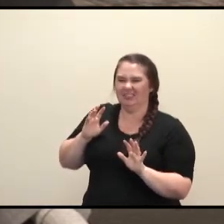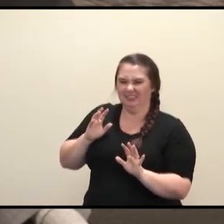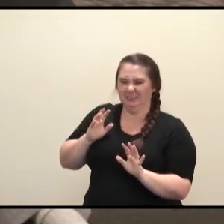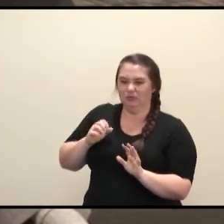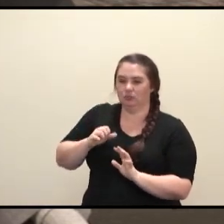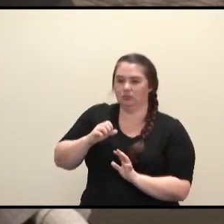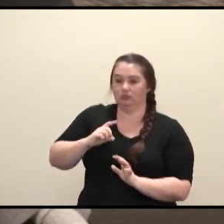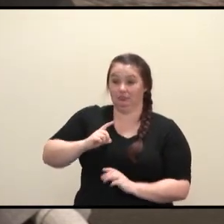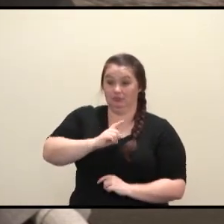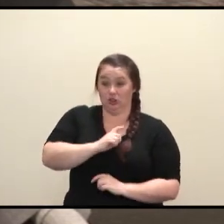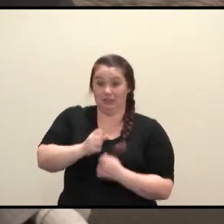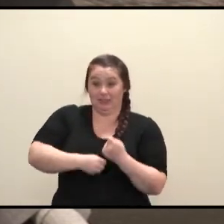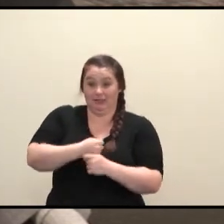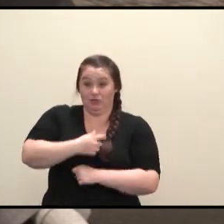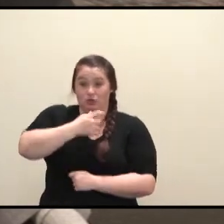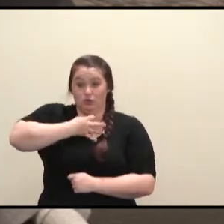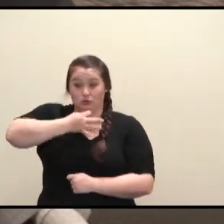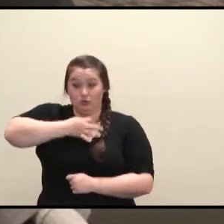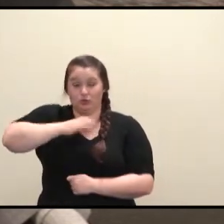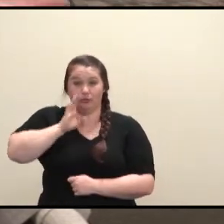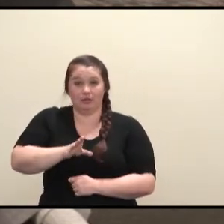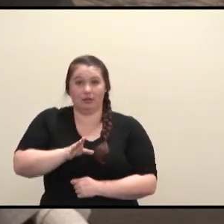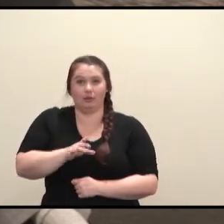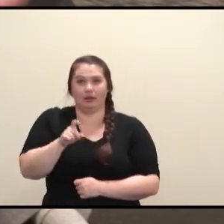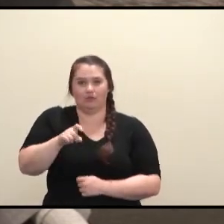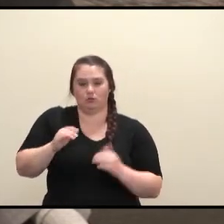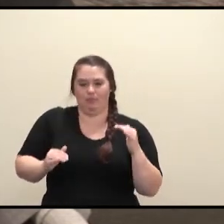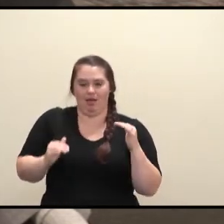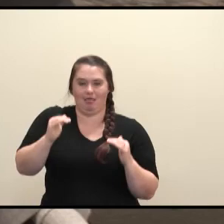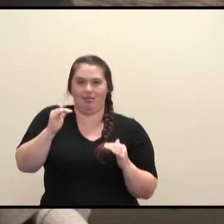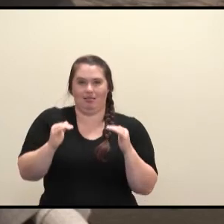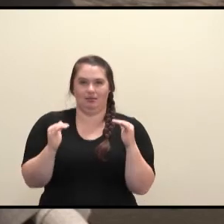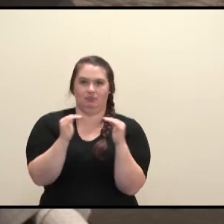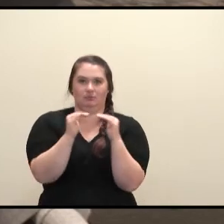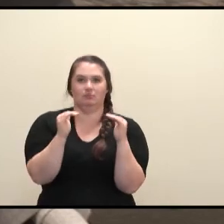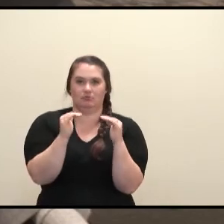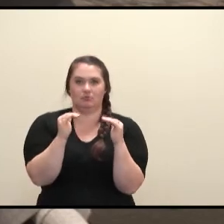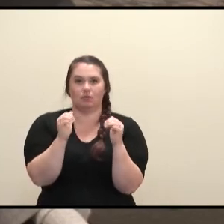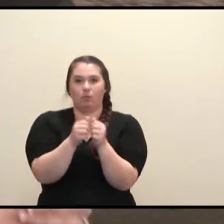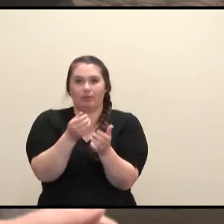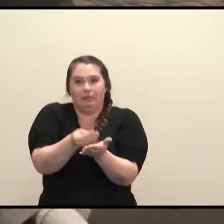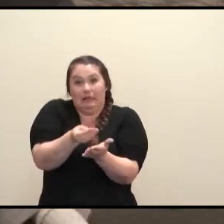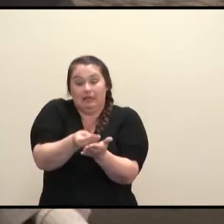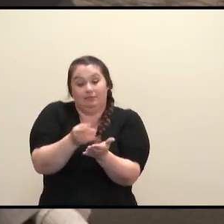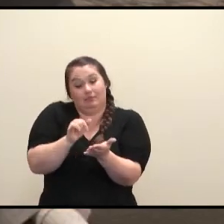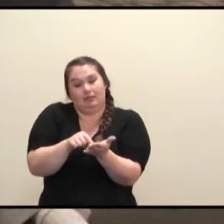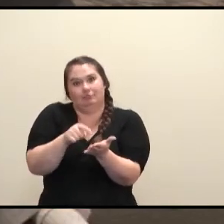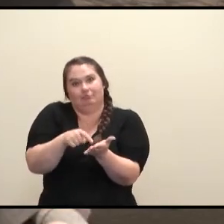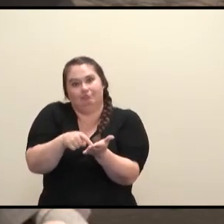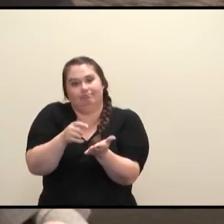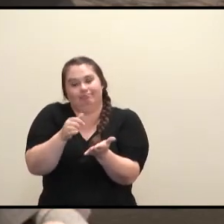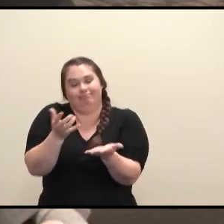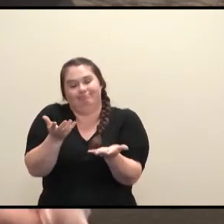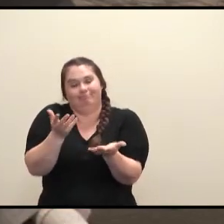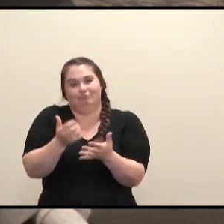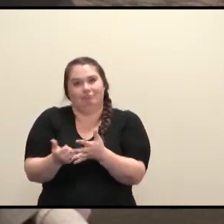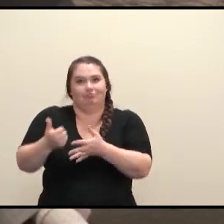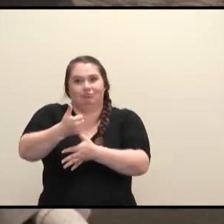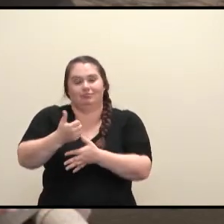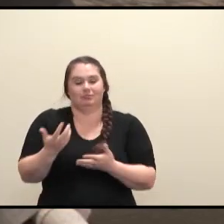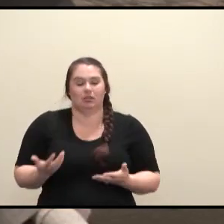into a legislative year and that, we have to balance it right with money. I mean, that's essentially the thing. So it is a